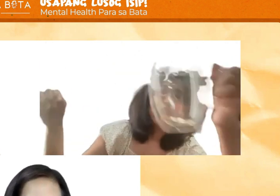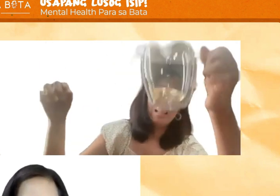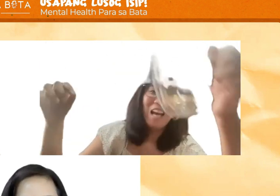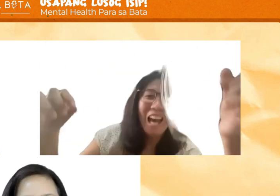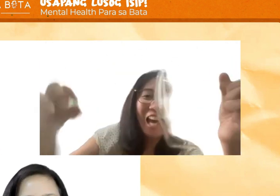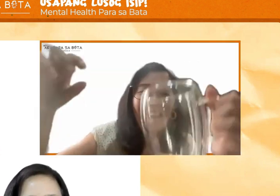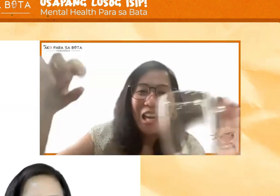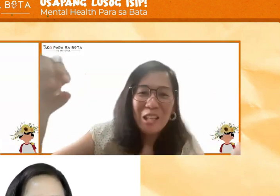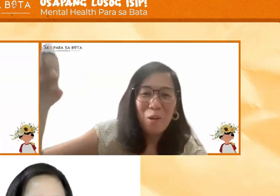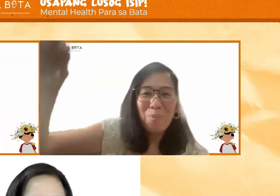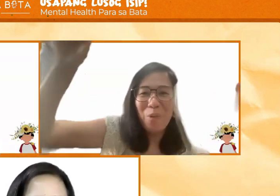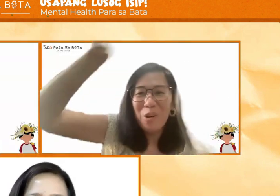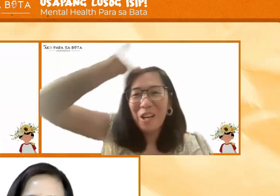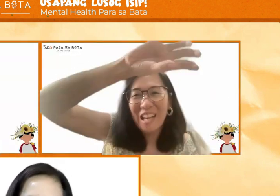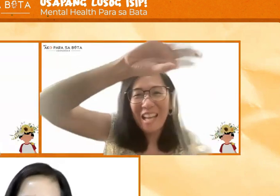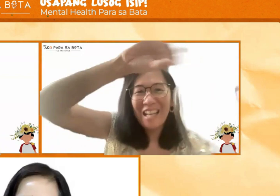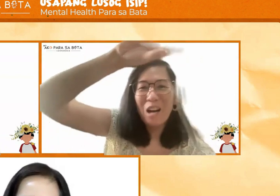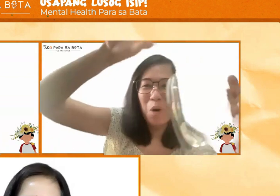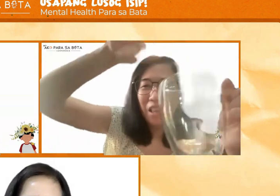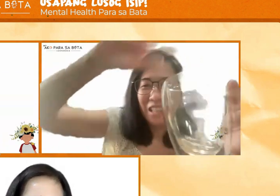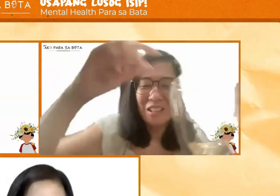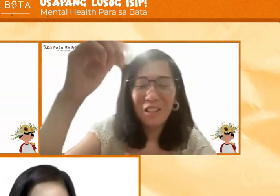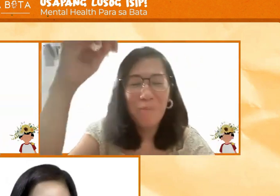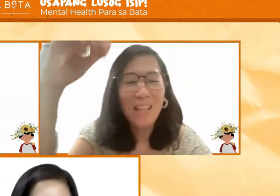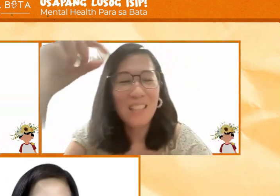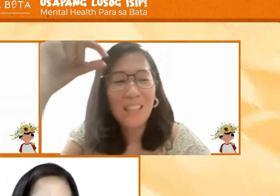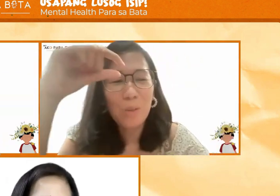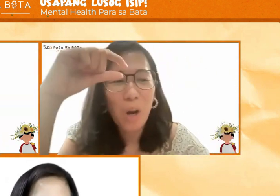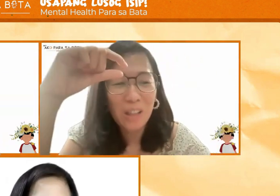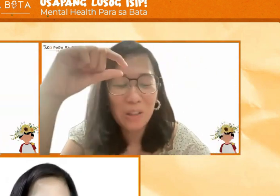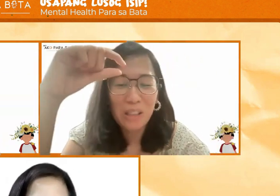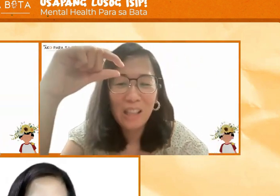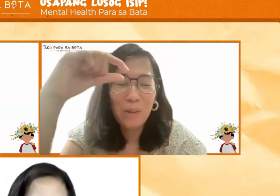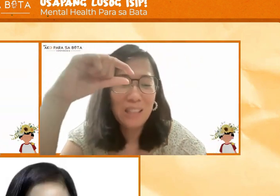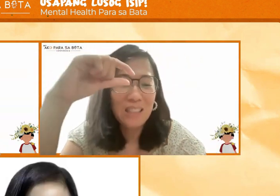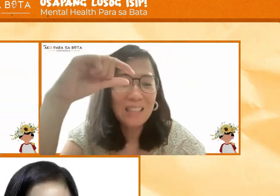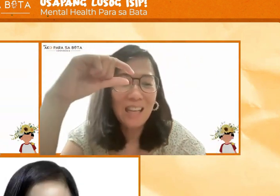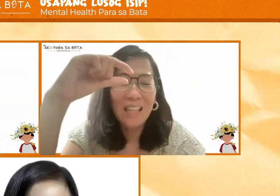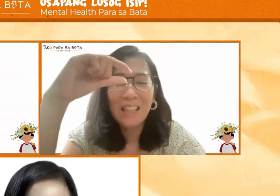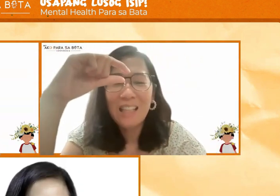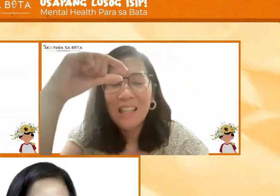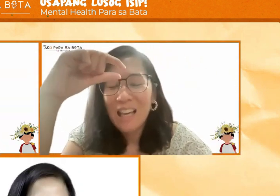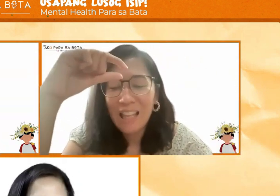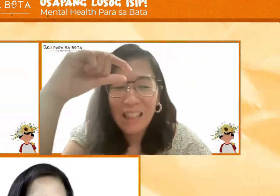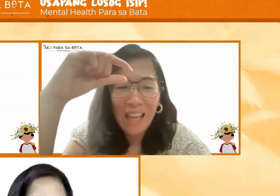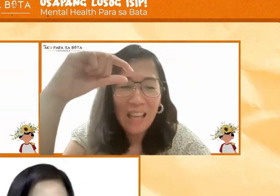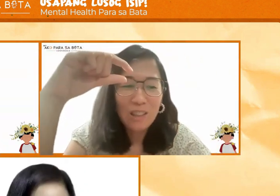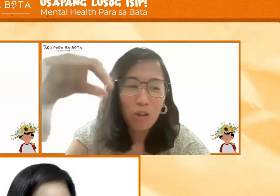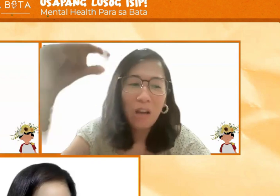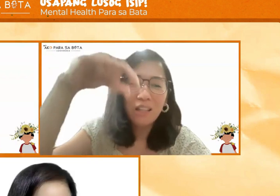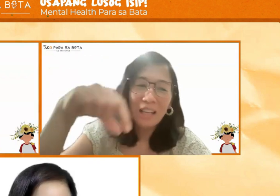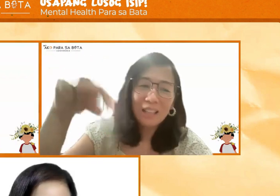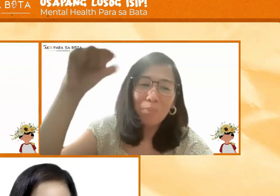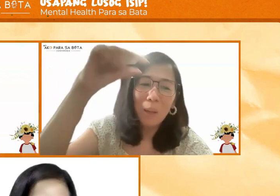siya nakikita. You pour like water, no? Imagine that water or liquid is anxiety. And